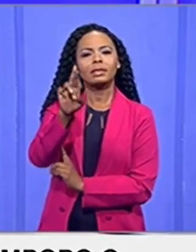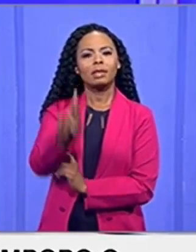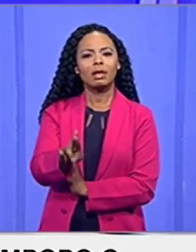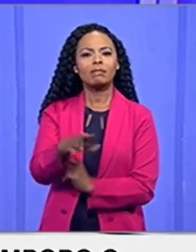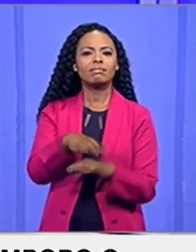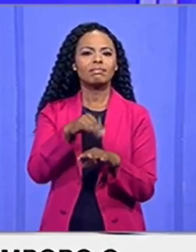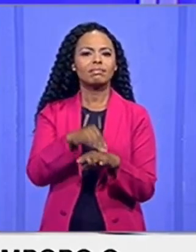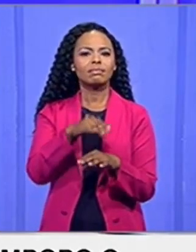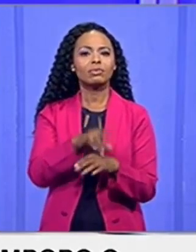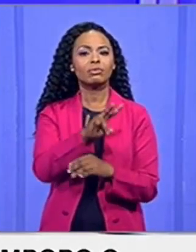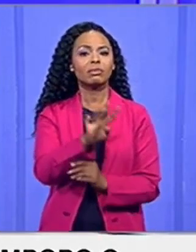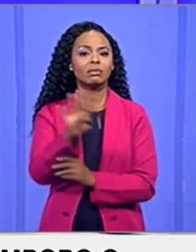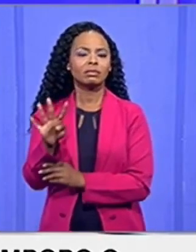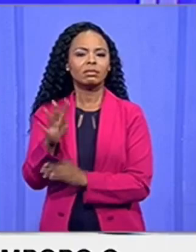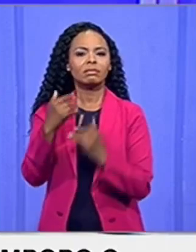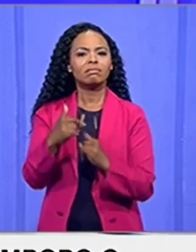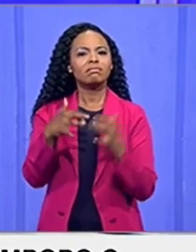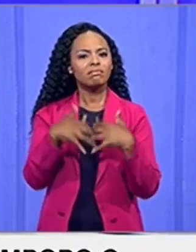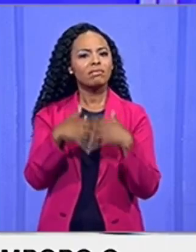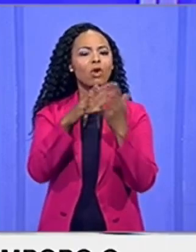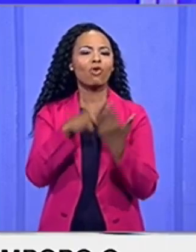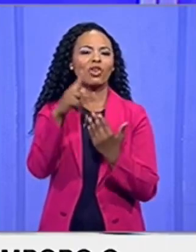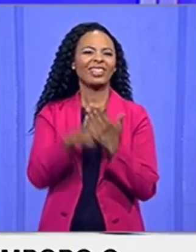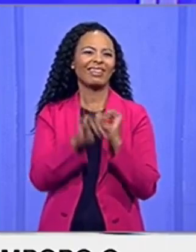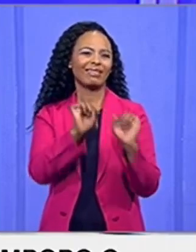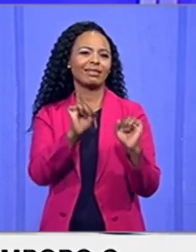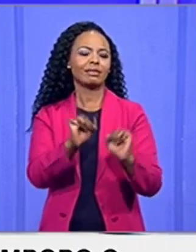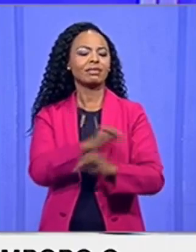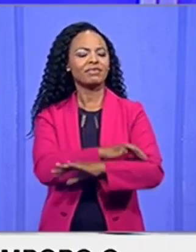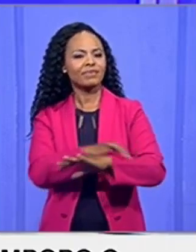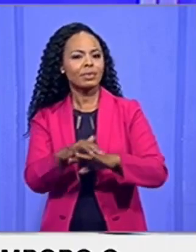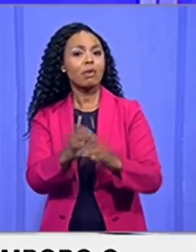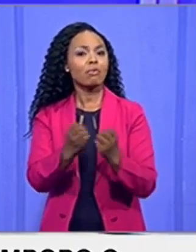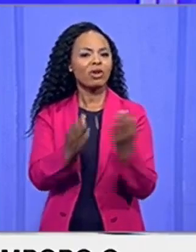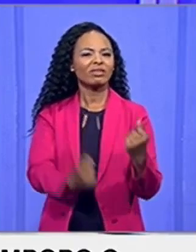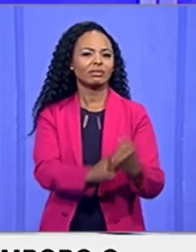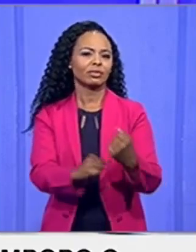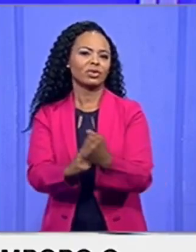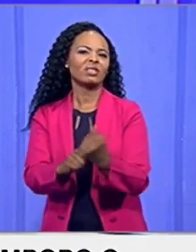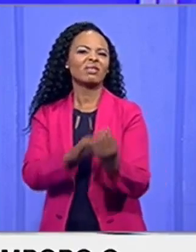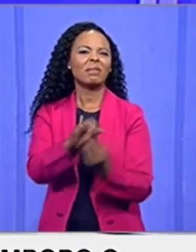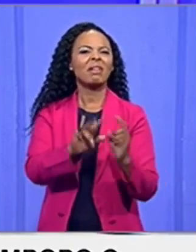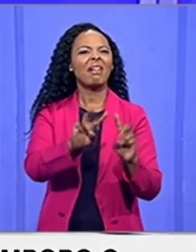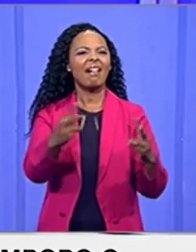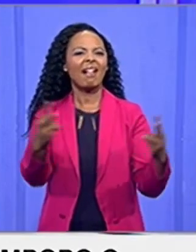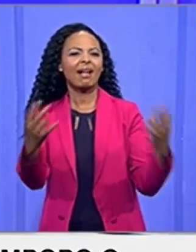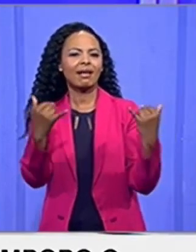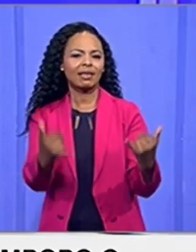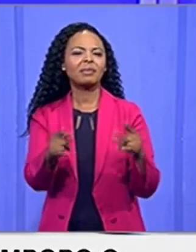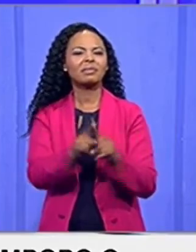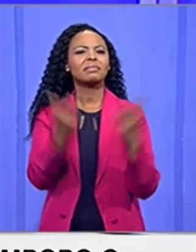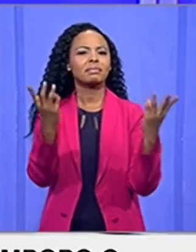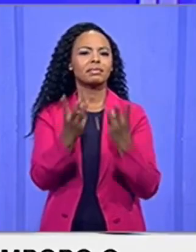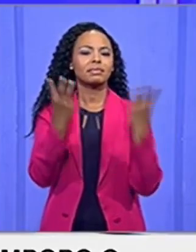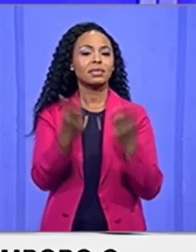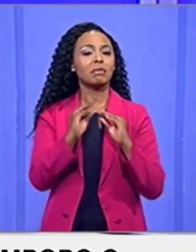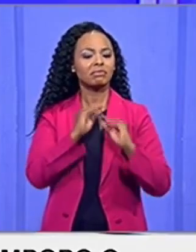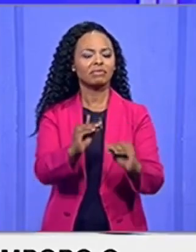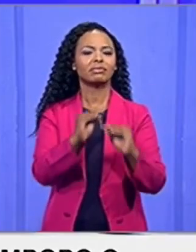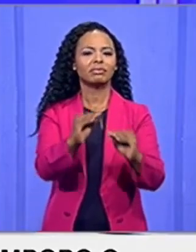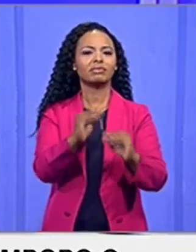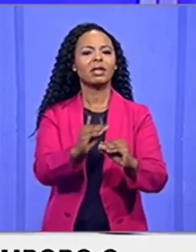24 o tlhomile projeke ya temo ya merogo e setseng e fepa malapa a le mmalwa mme ebile o dirisa gape projeke e go ruta batho ka